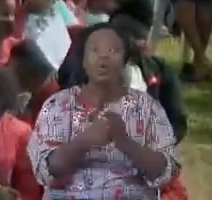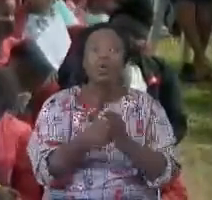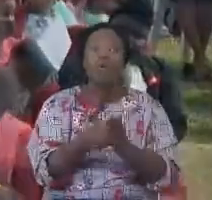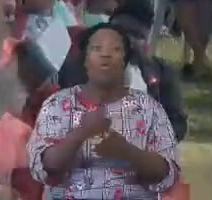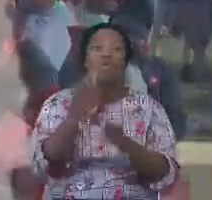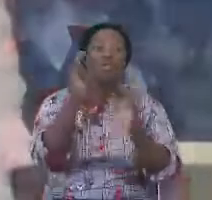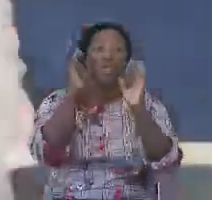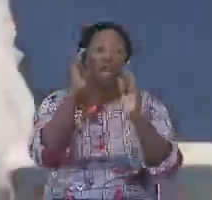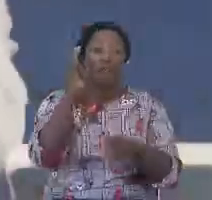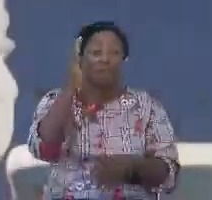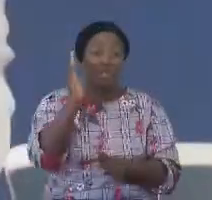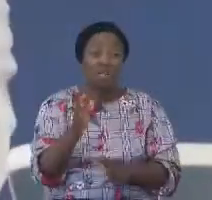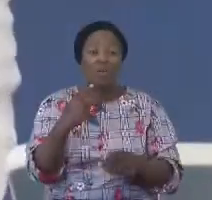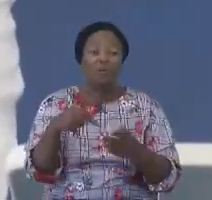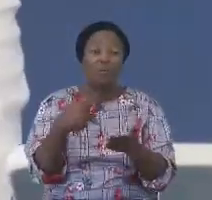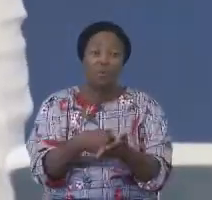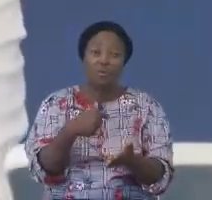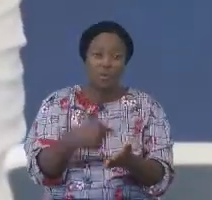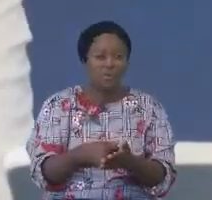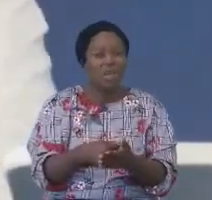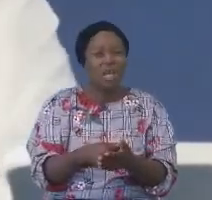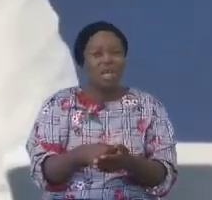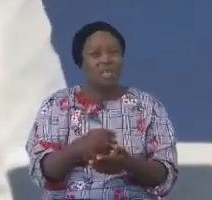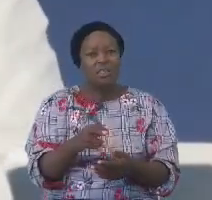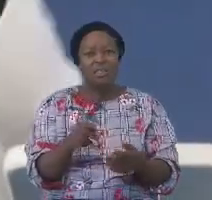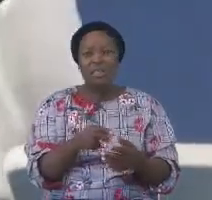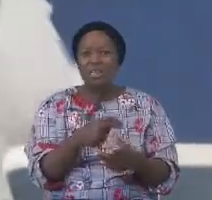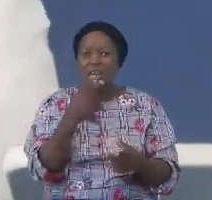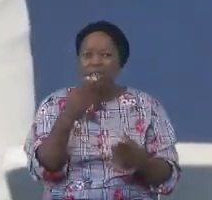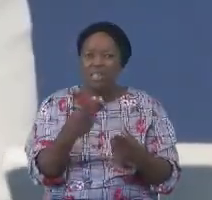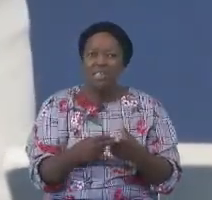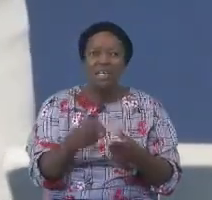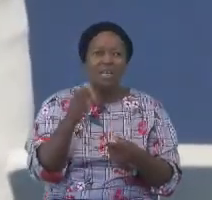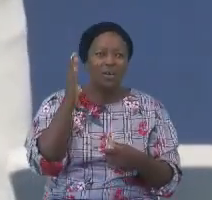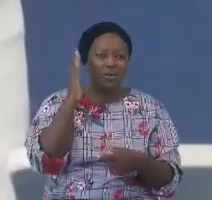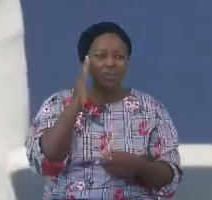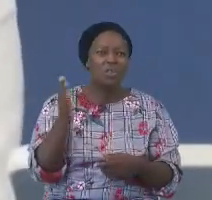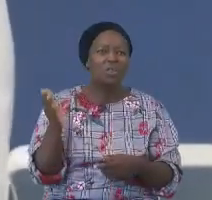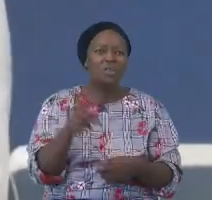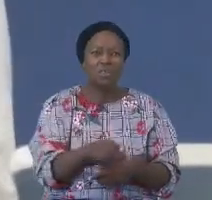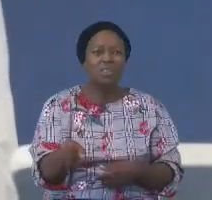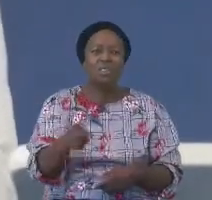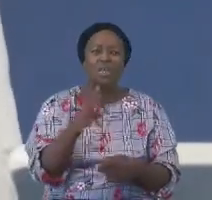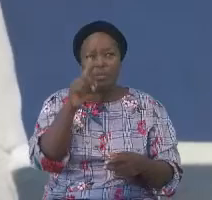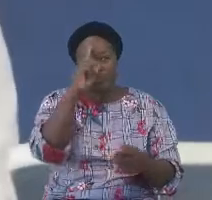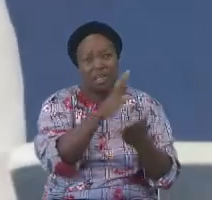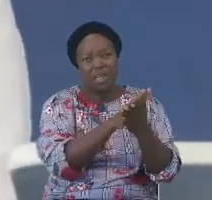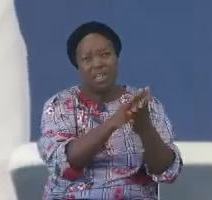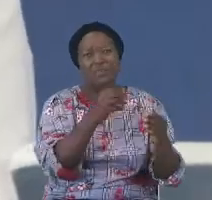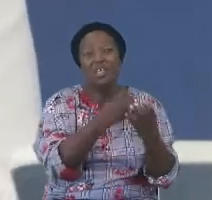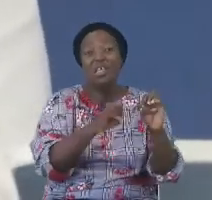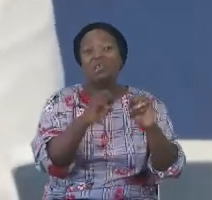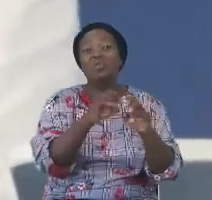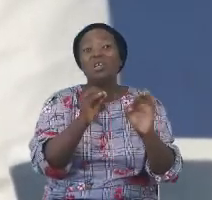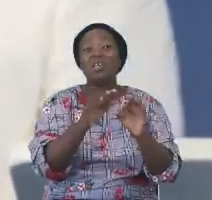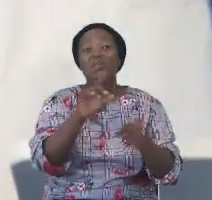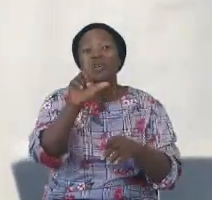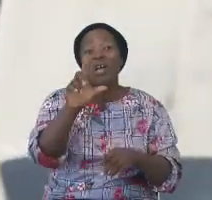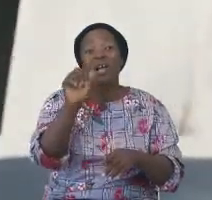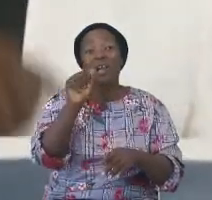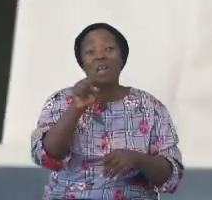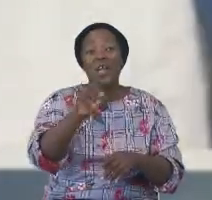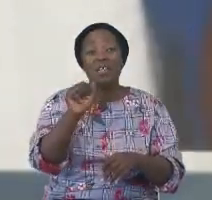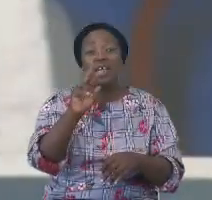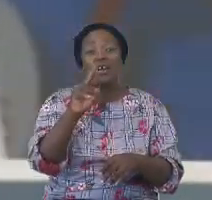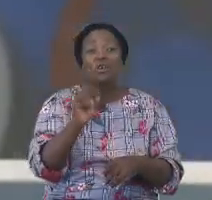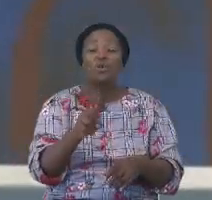hear the preacher the prophet and the and the proclaimer of the word of god neither will they believe